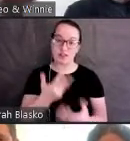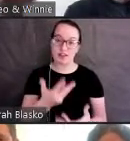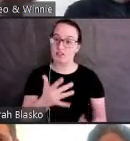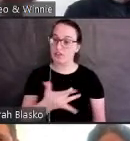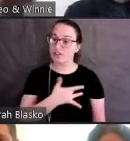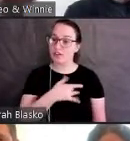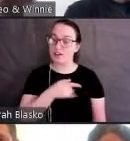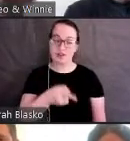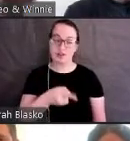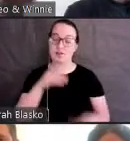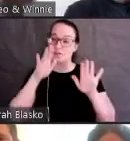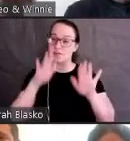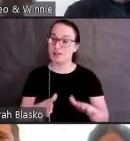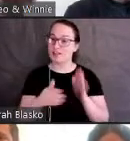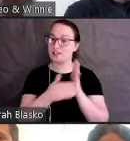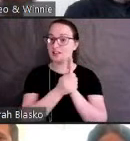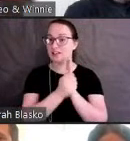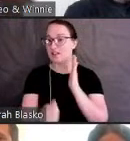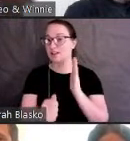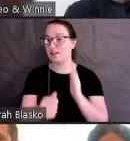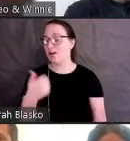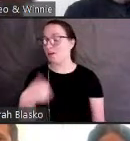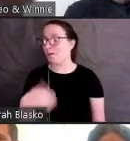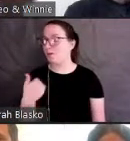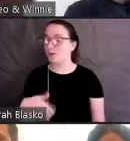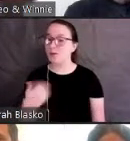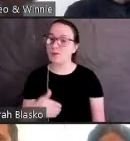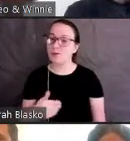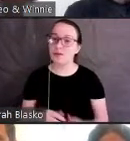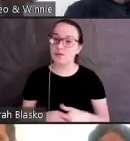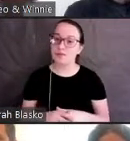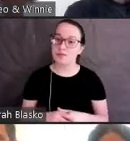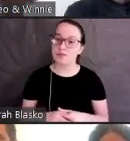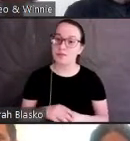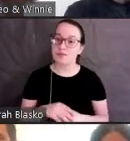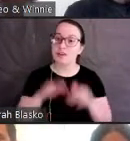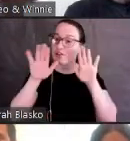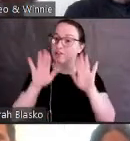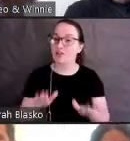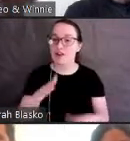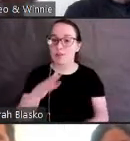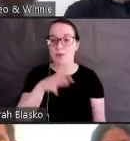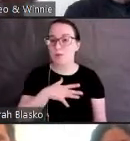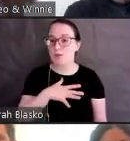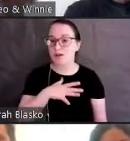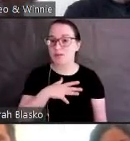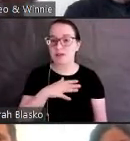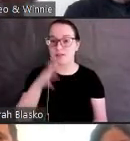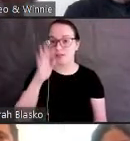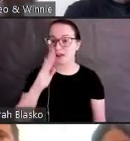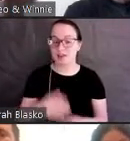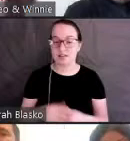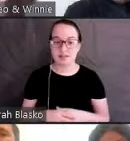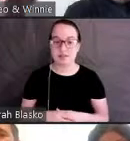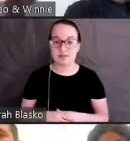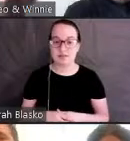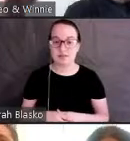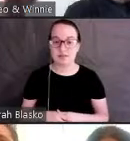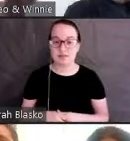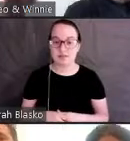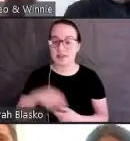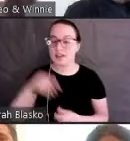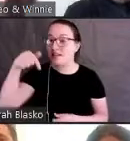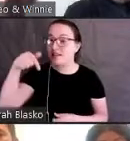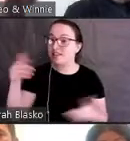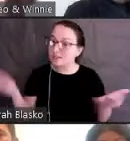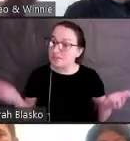talented, but more than anything, you're just an incredible woman of God. Everything's been awesome. This has been very